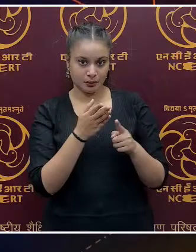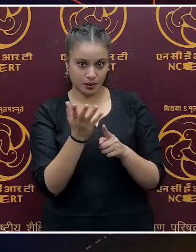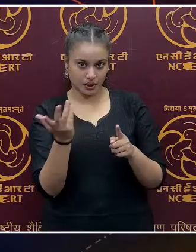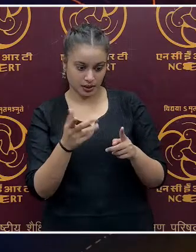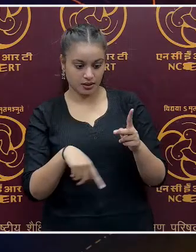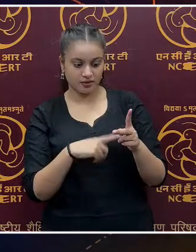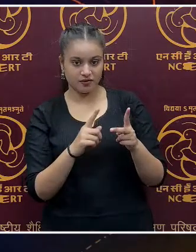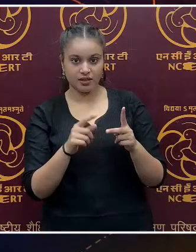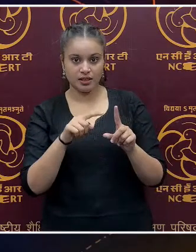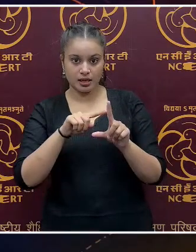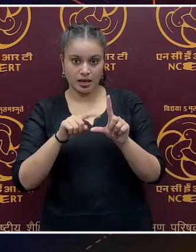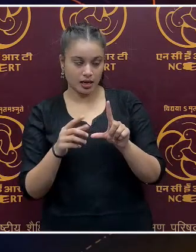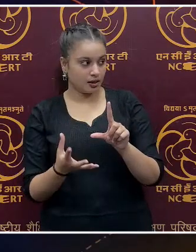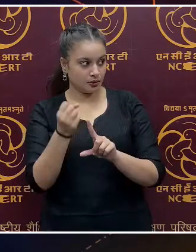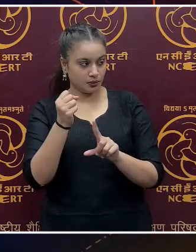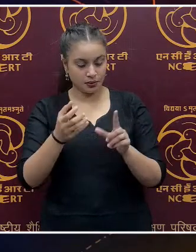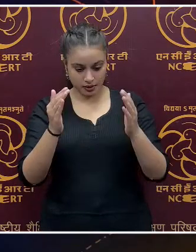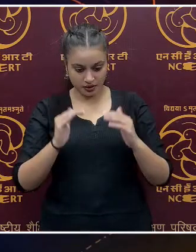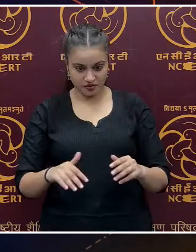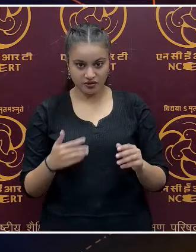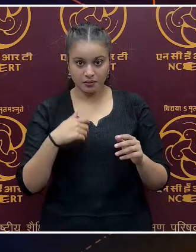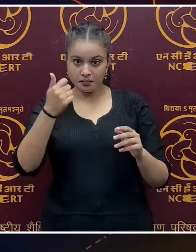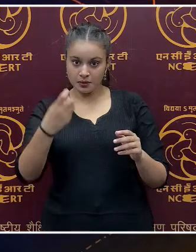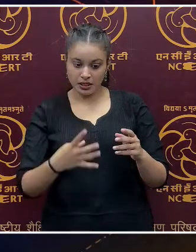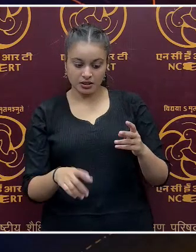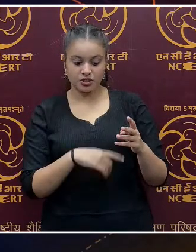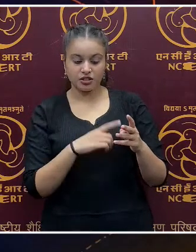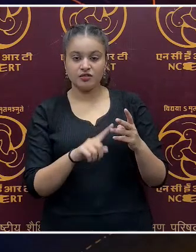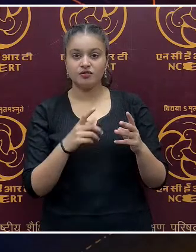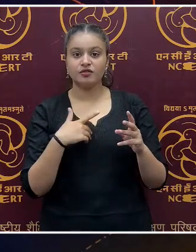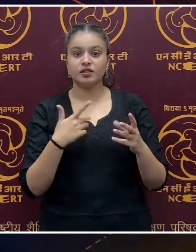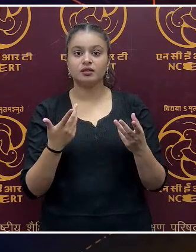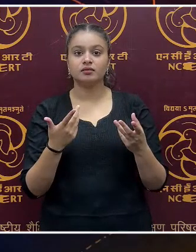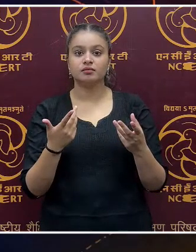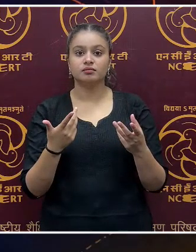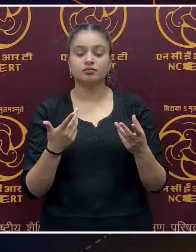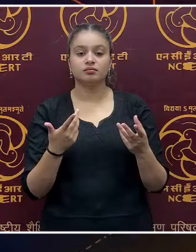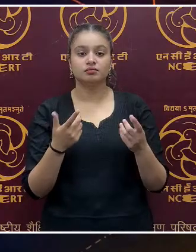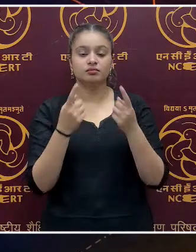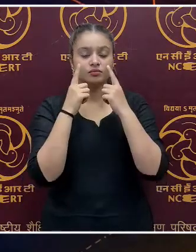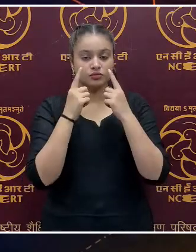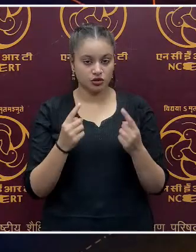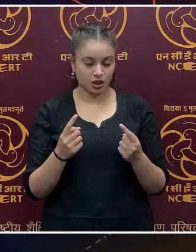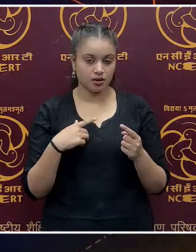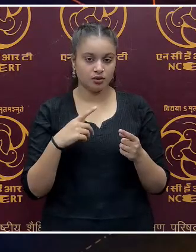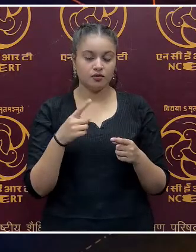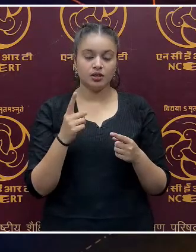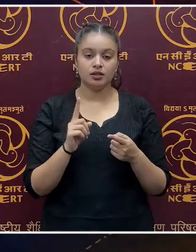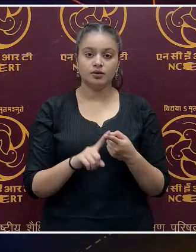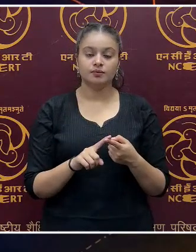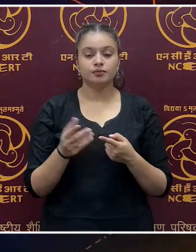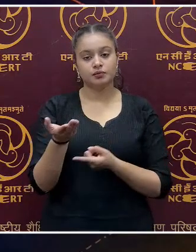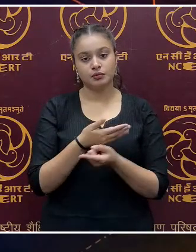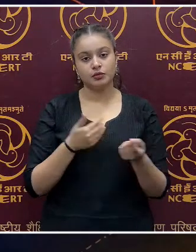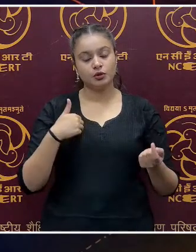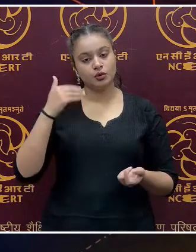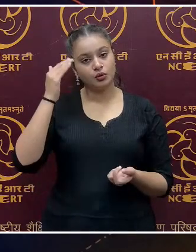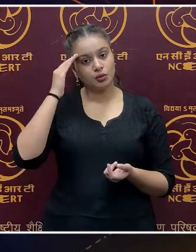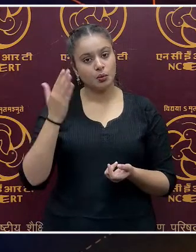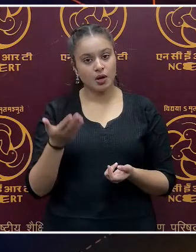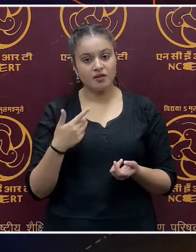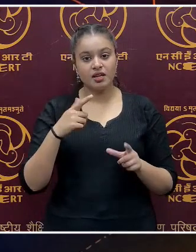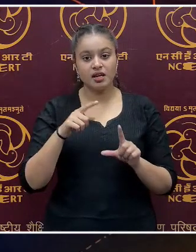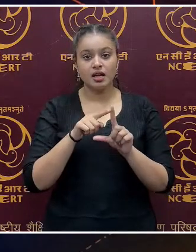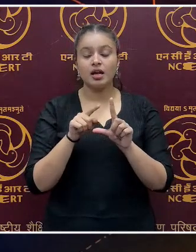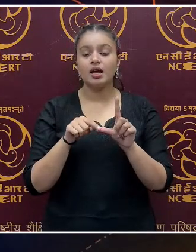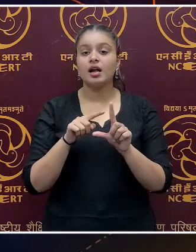the angle and measure and classify the angle. First here, as we know, this